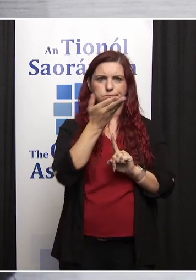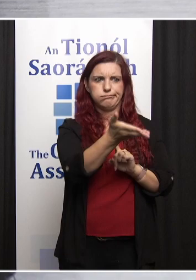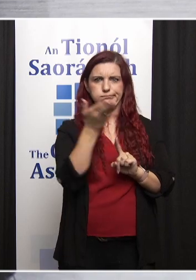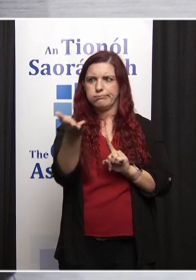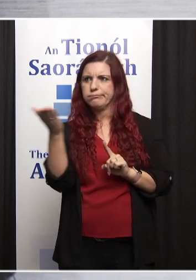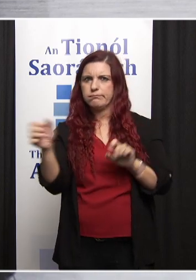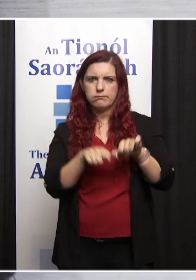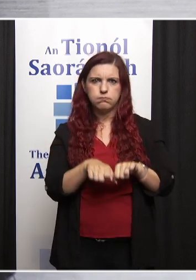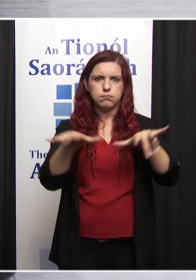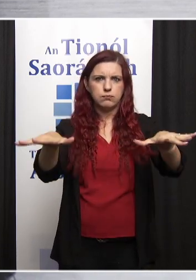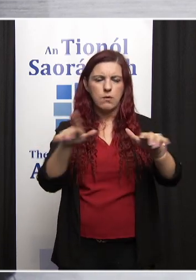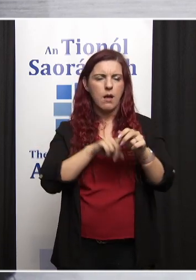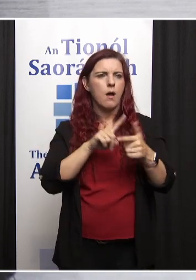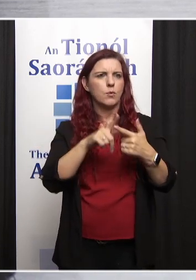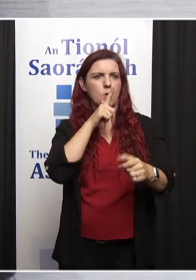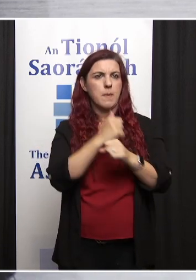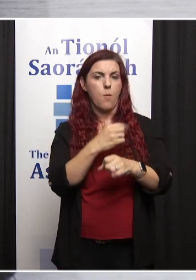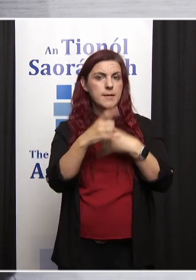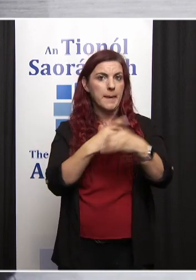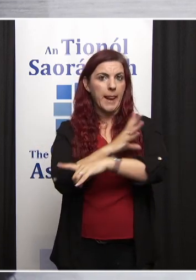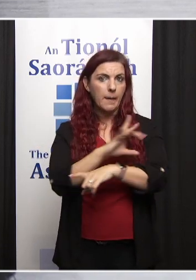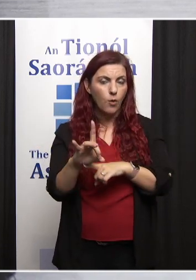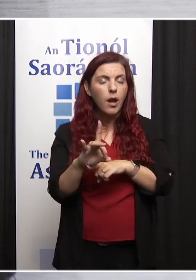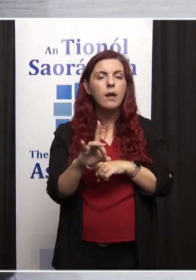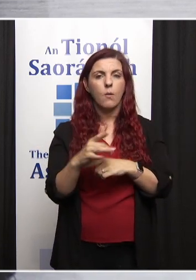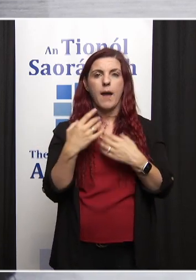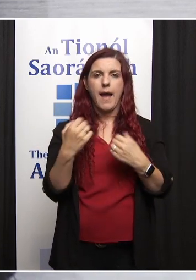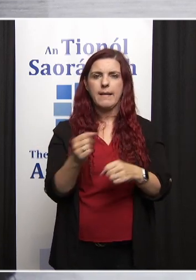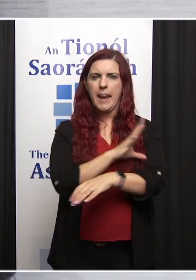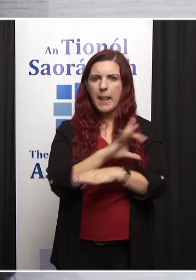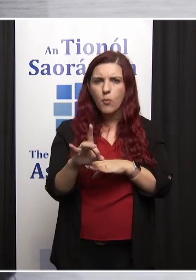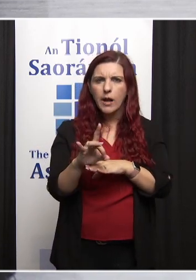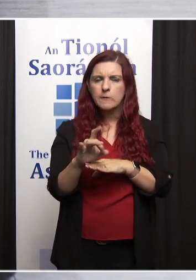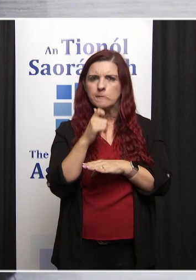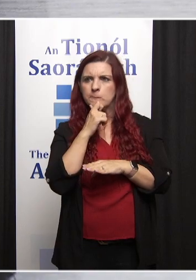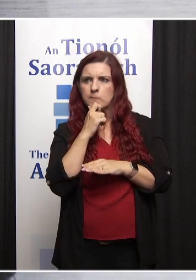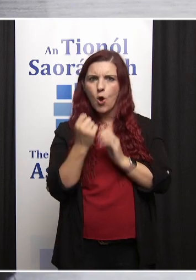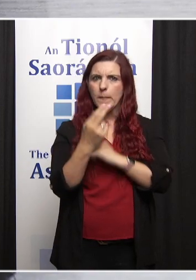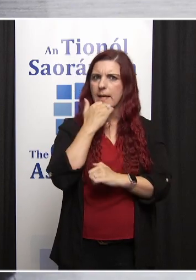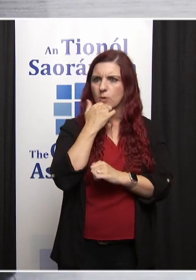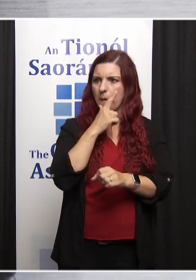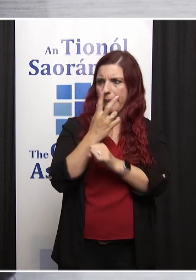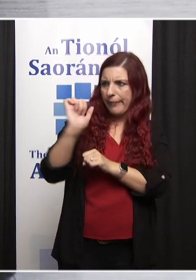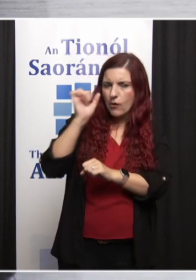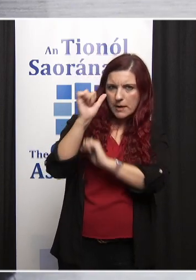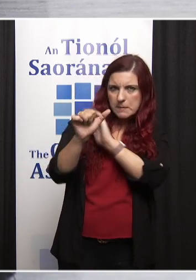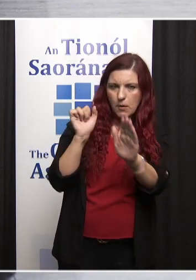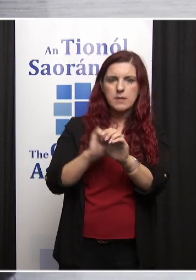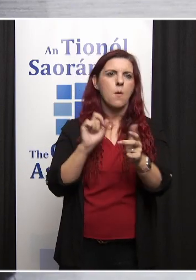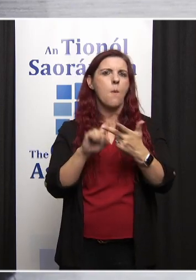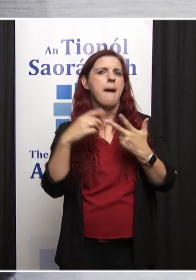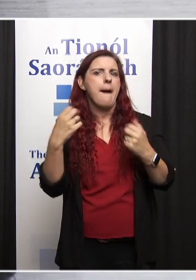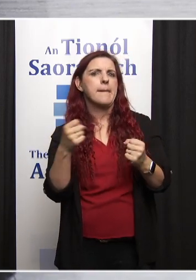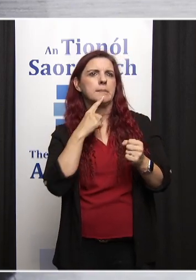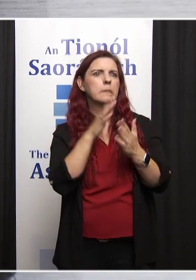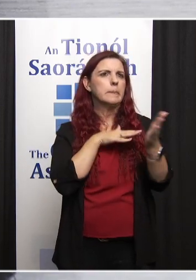funding. We spoke about Limerick. We had a brief on the Limerick experience. We had a commerce and a business